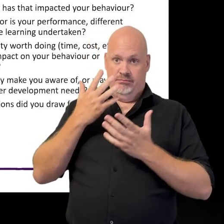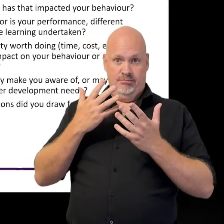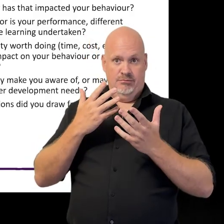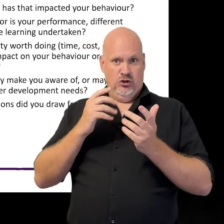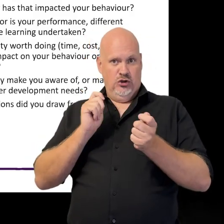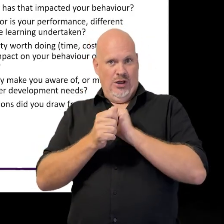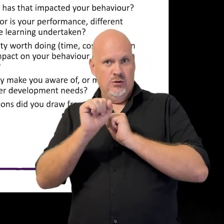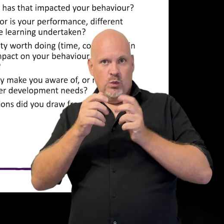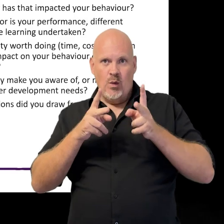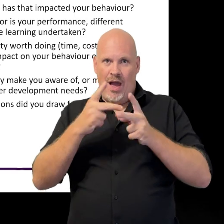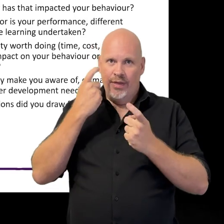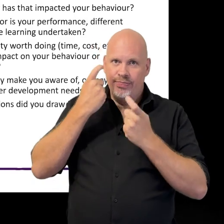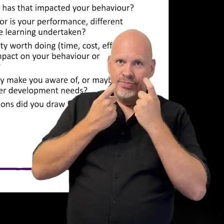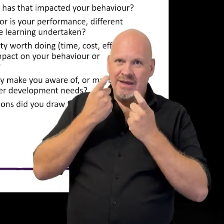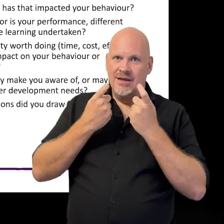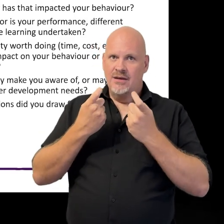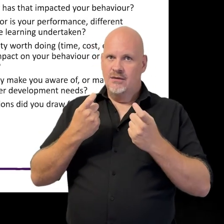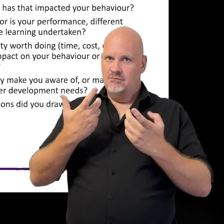feel differently?